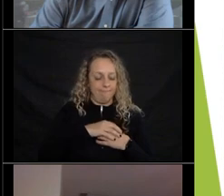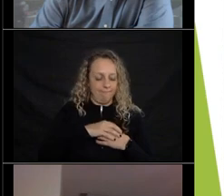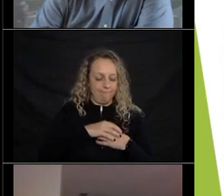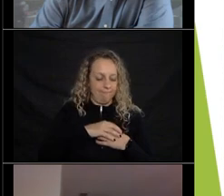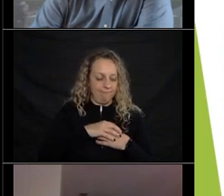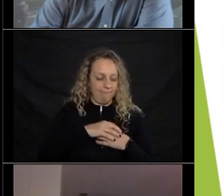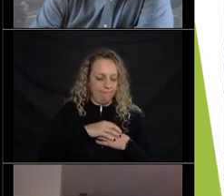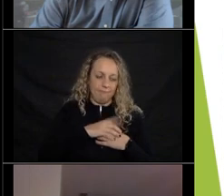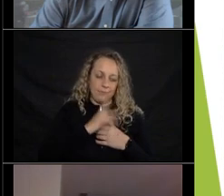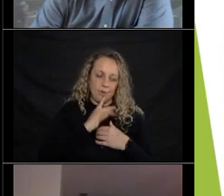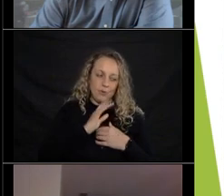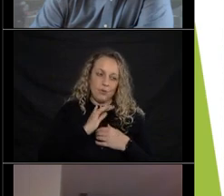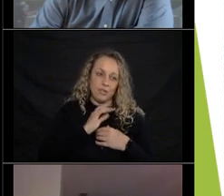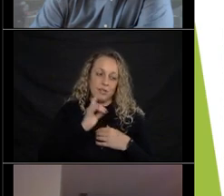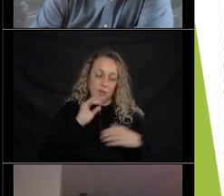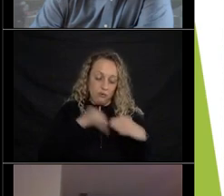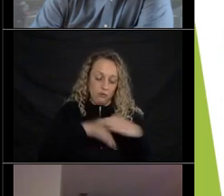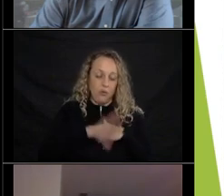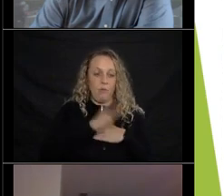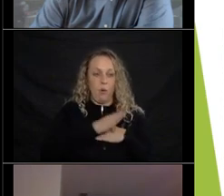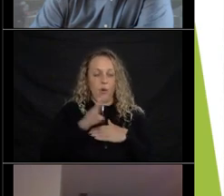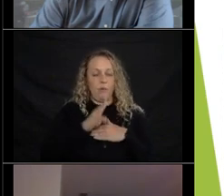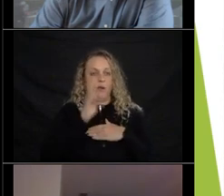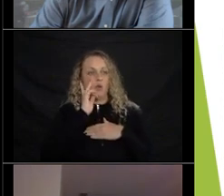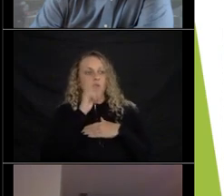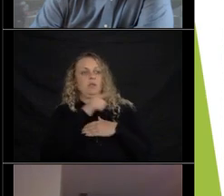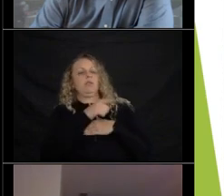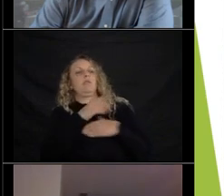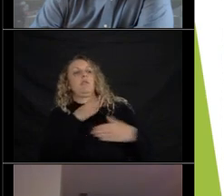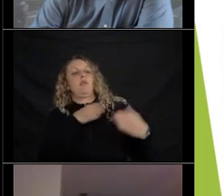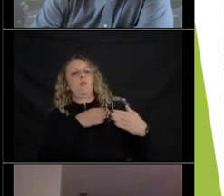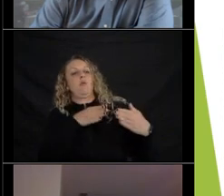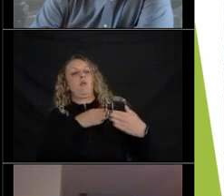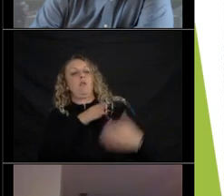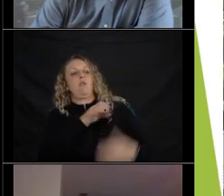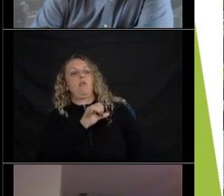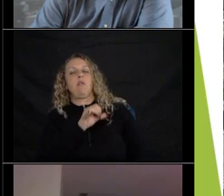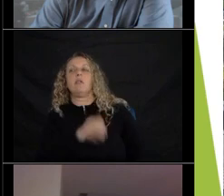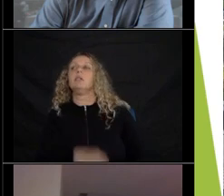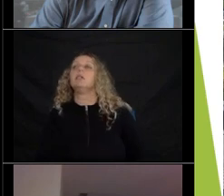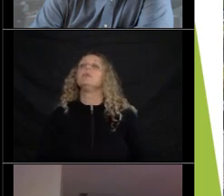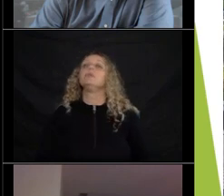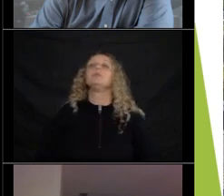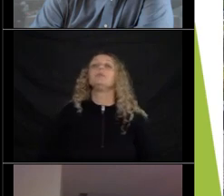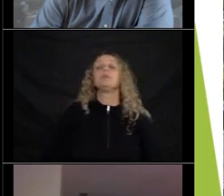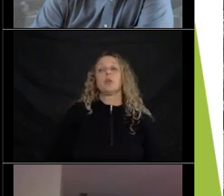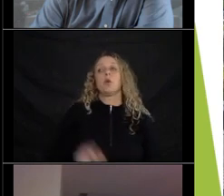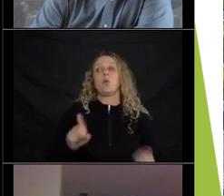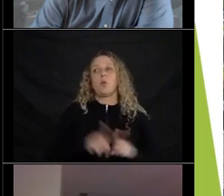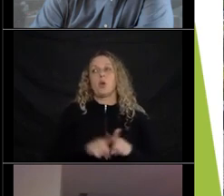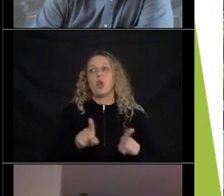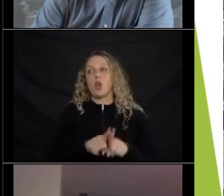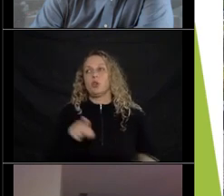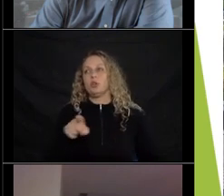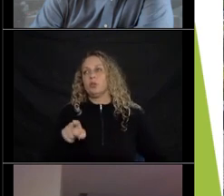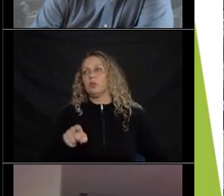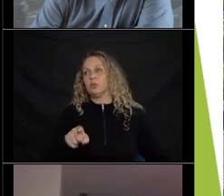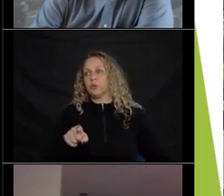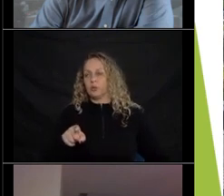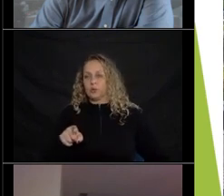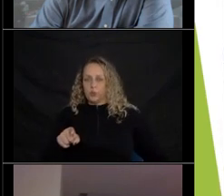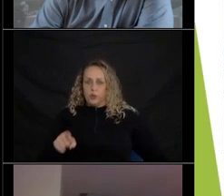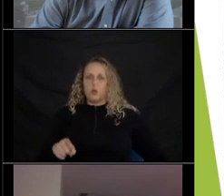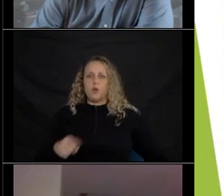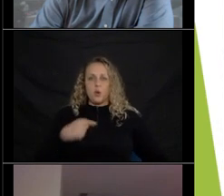component when you come in from Boynton Beach and Seacrest Corner. We also put this slide in here. We met with the